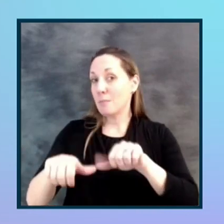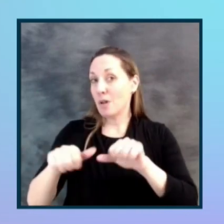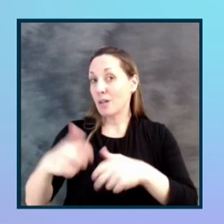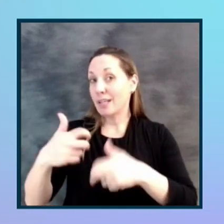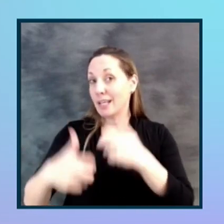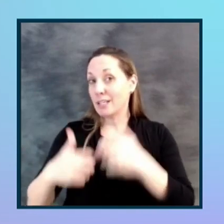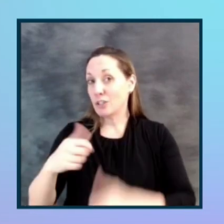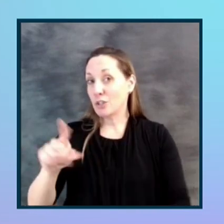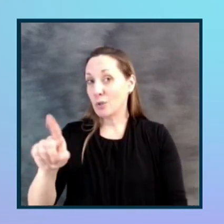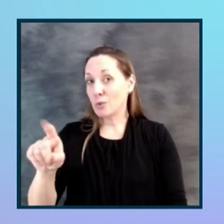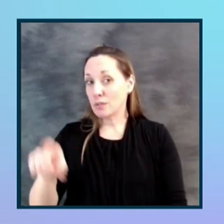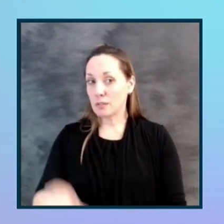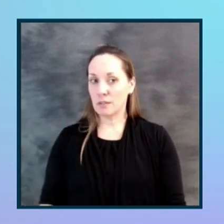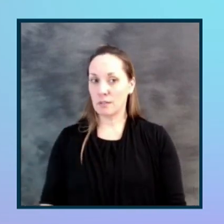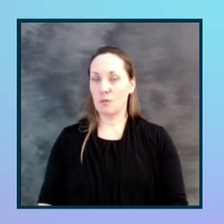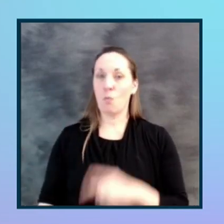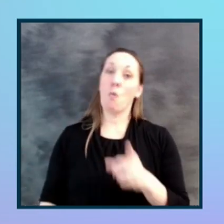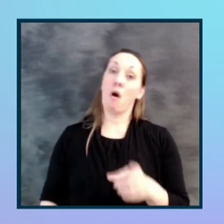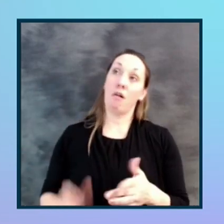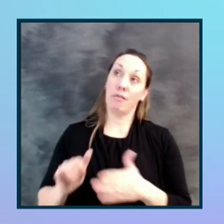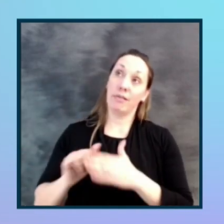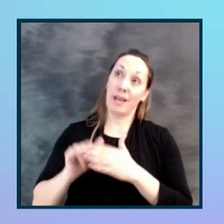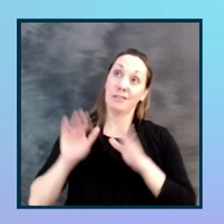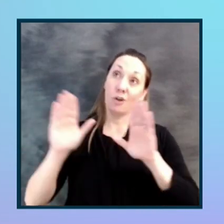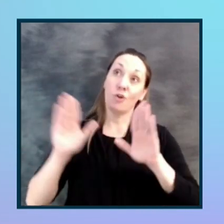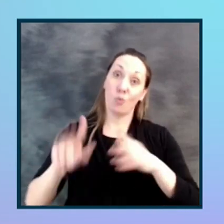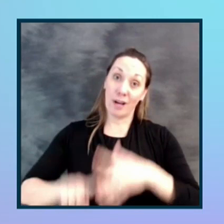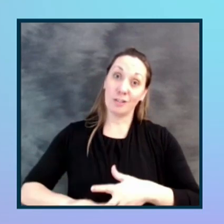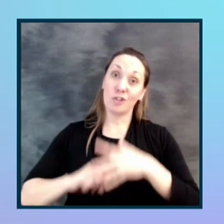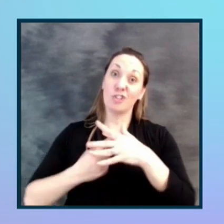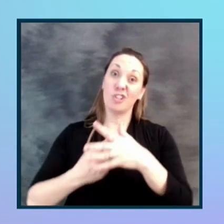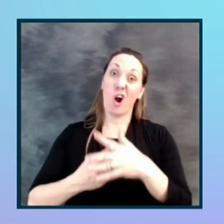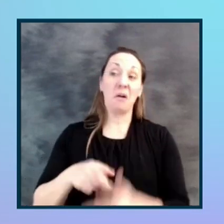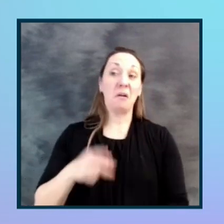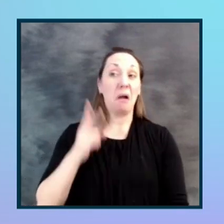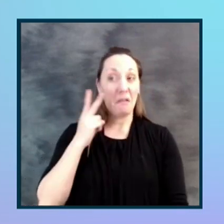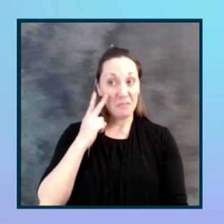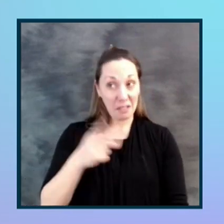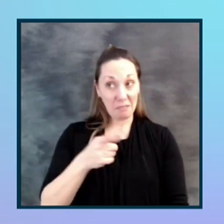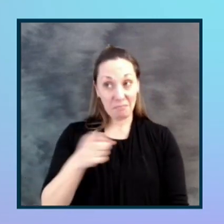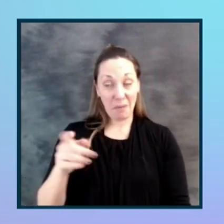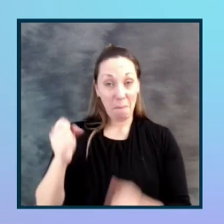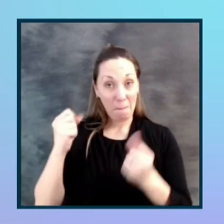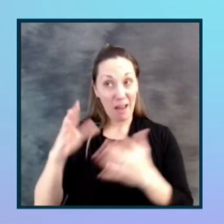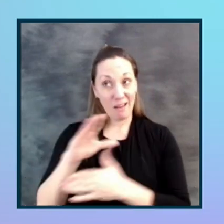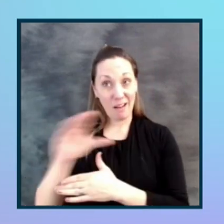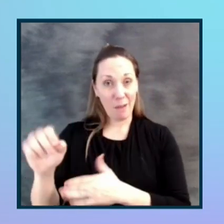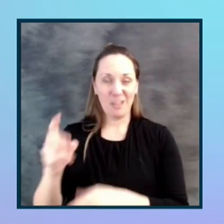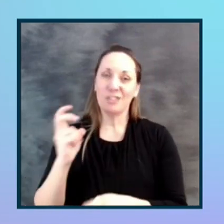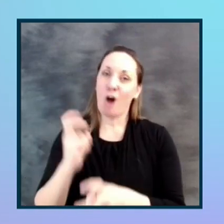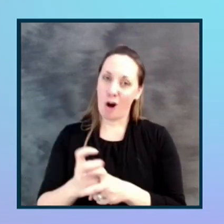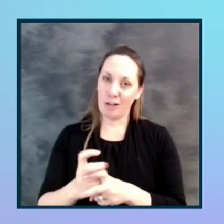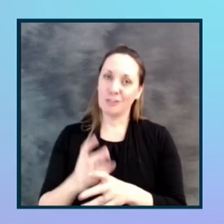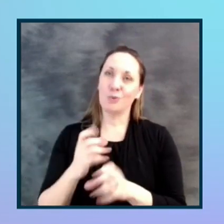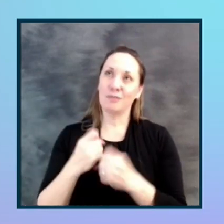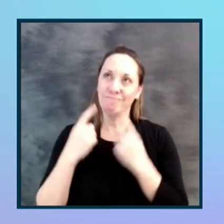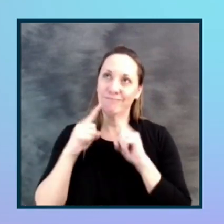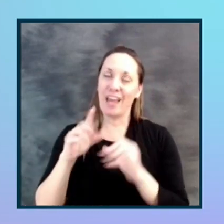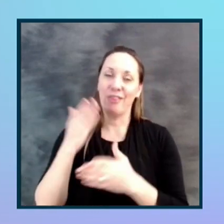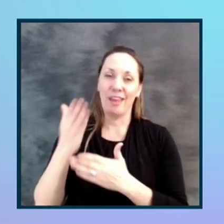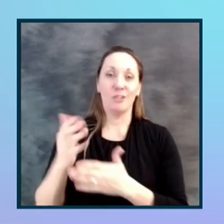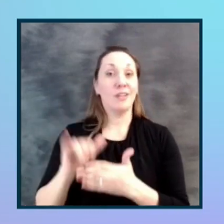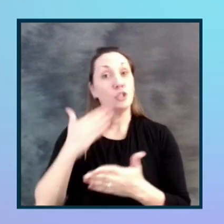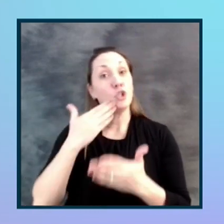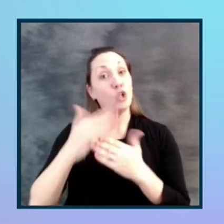It is a great start. I've seen a lot of companies not even get there. It's hard to get even there. So that is definitely a good